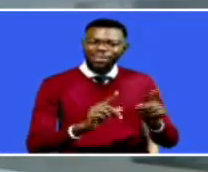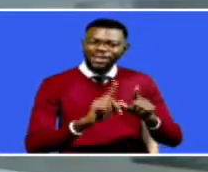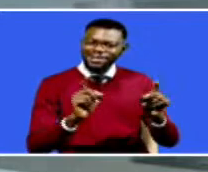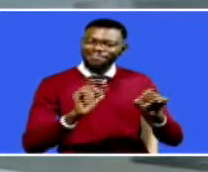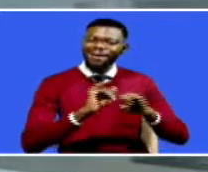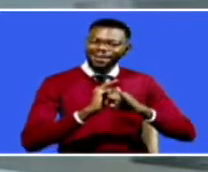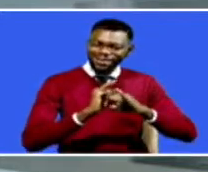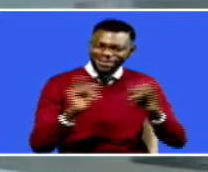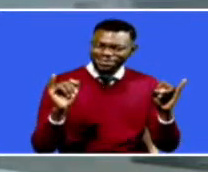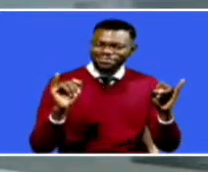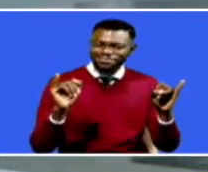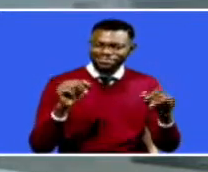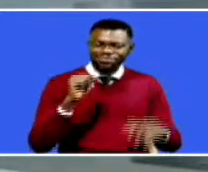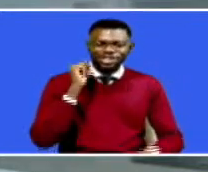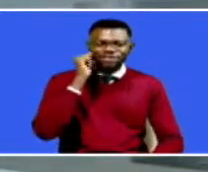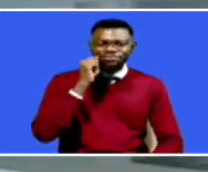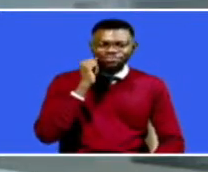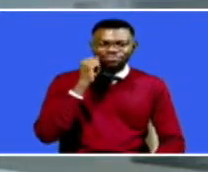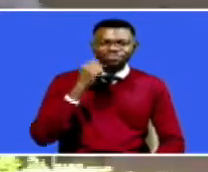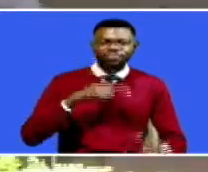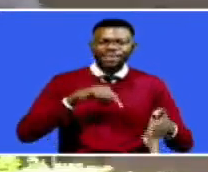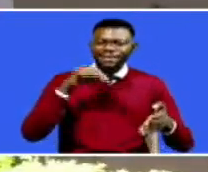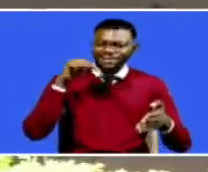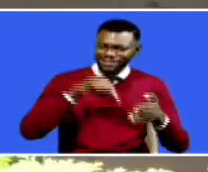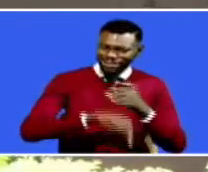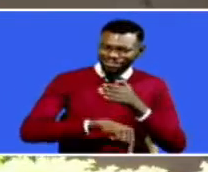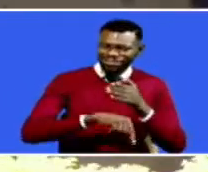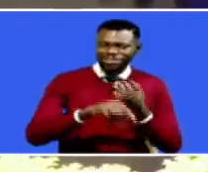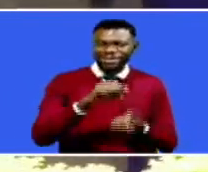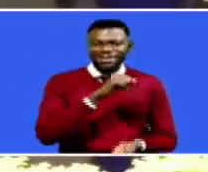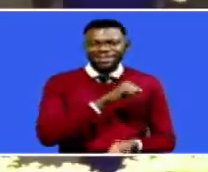credible. Shadrach Miti with the details.